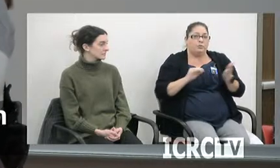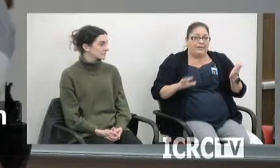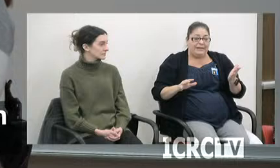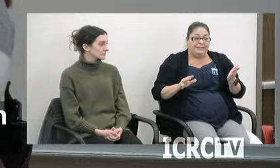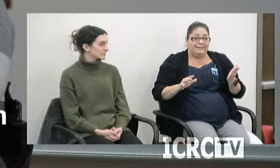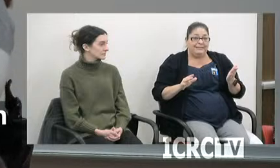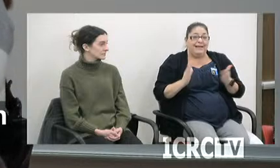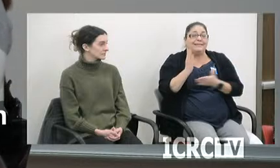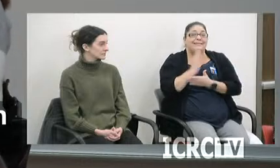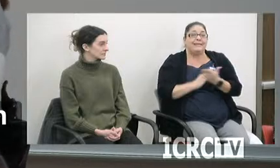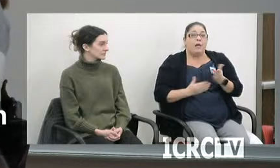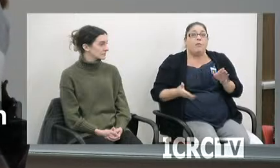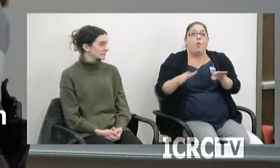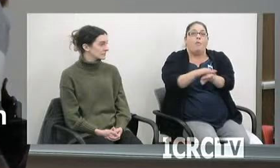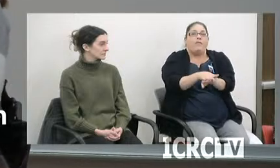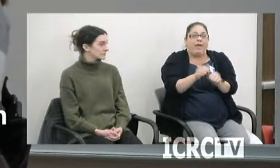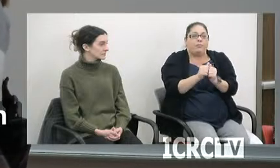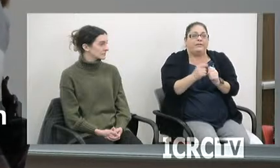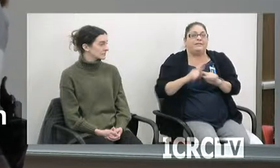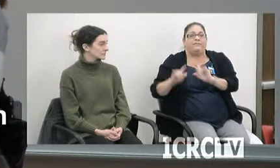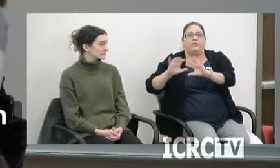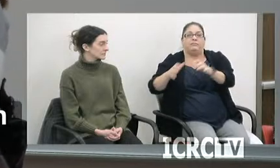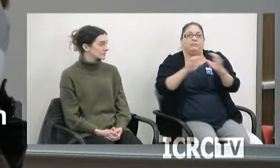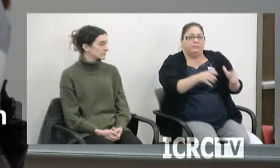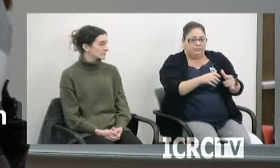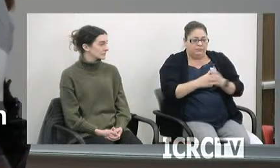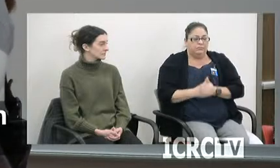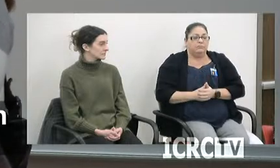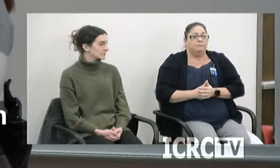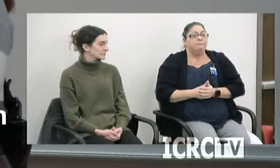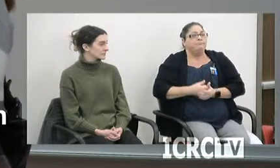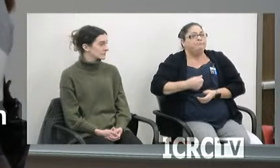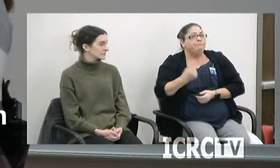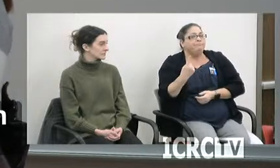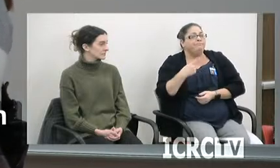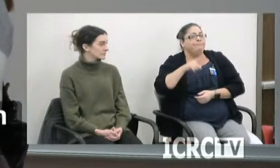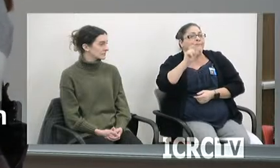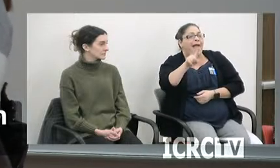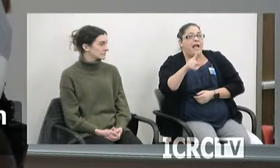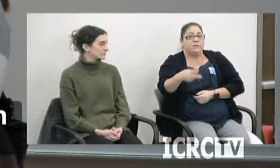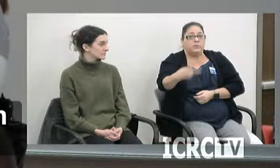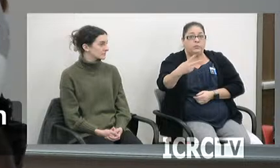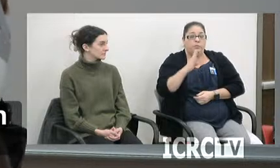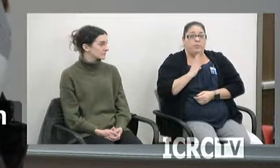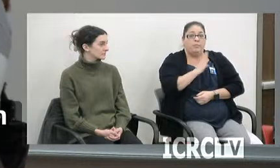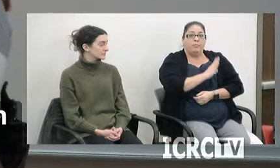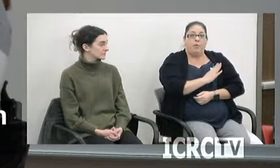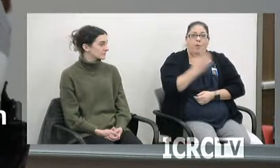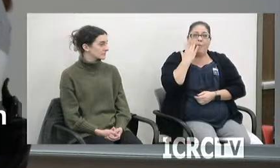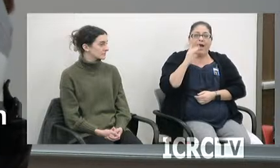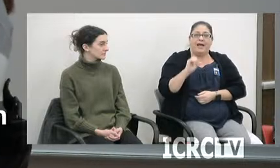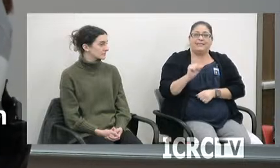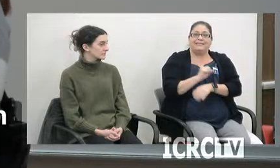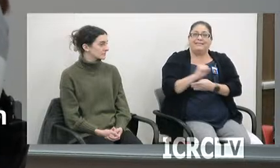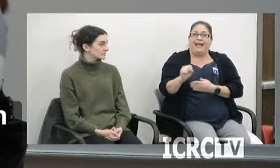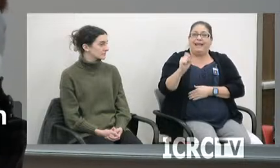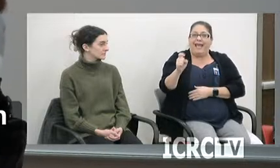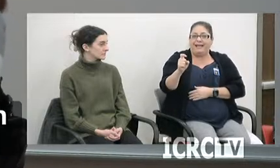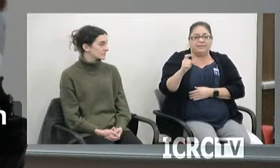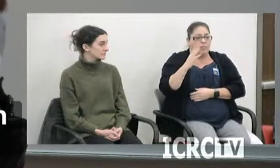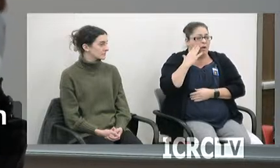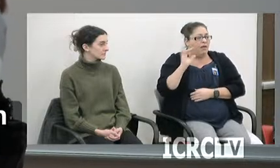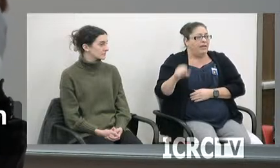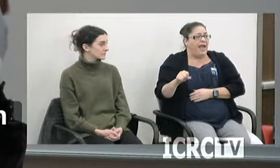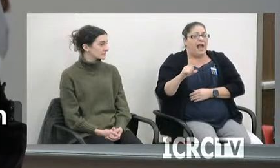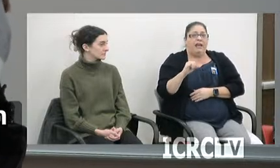those kids are overlapped, but not all. So I would just like to ask the 2 board members why St. X and why Marco